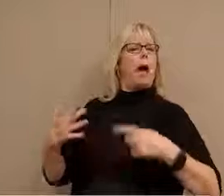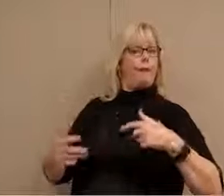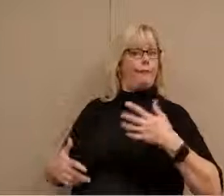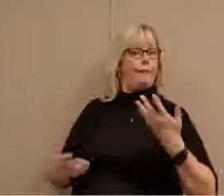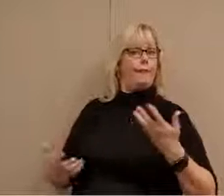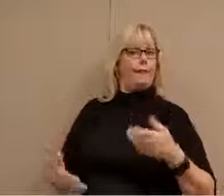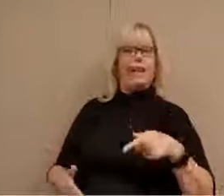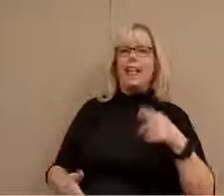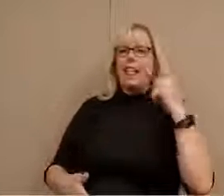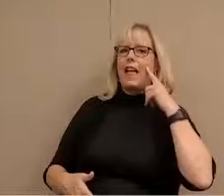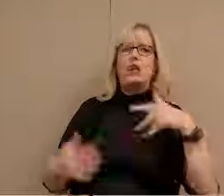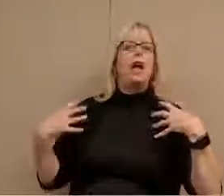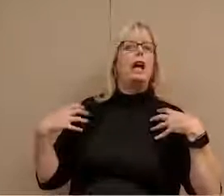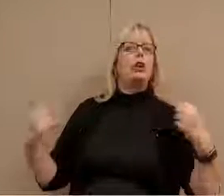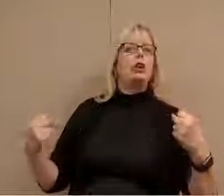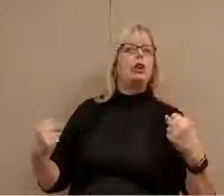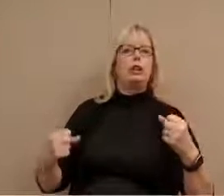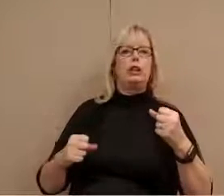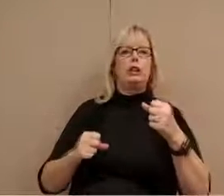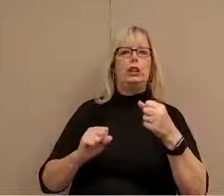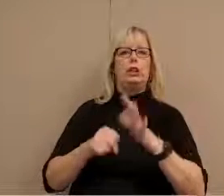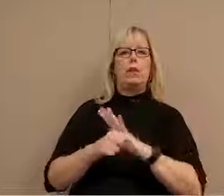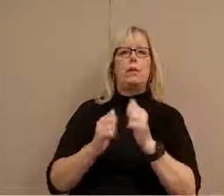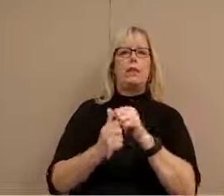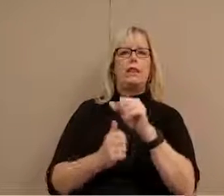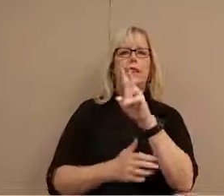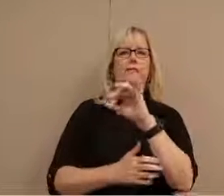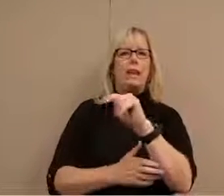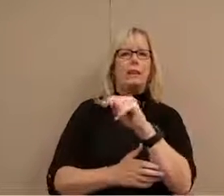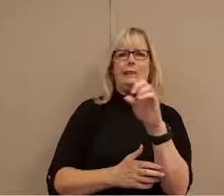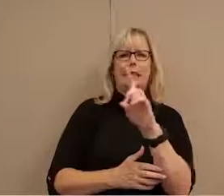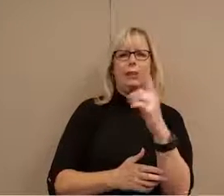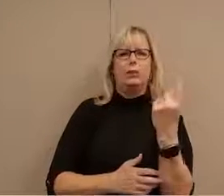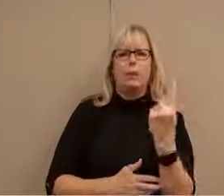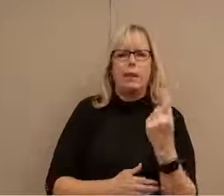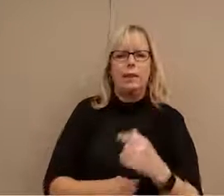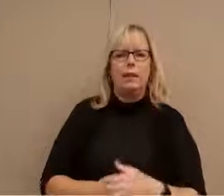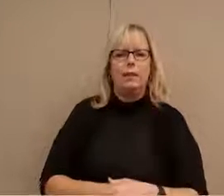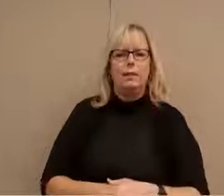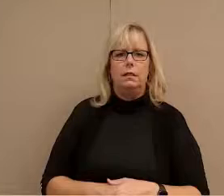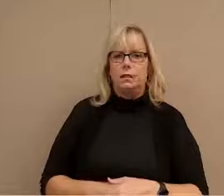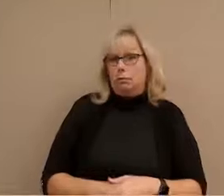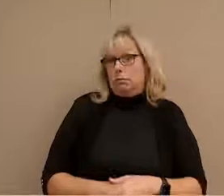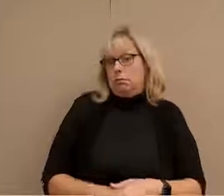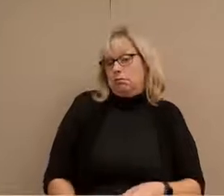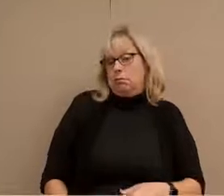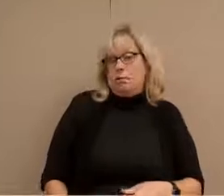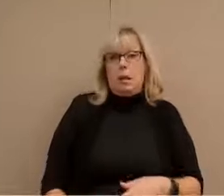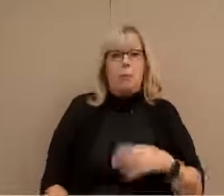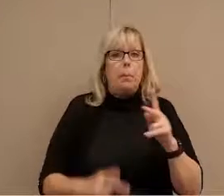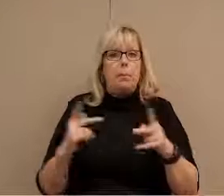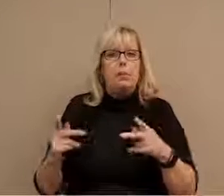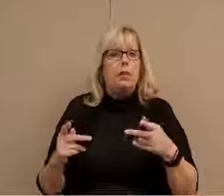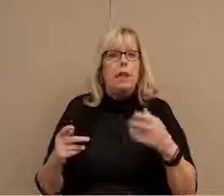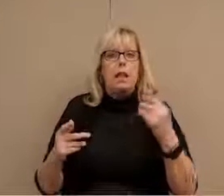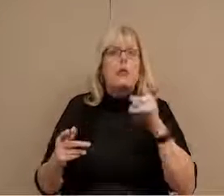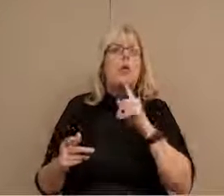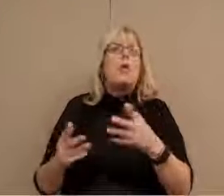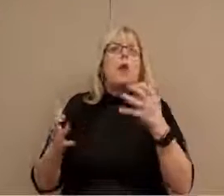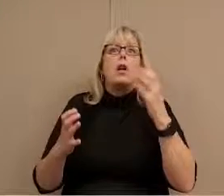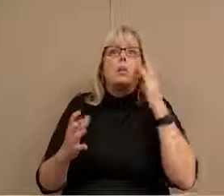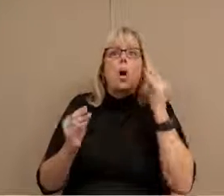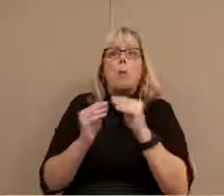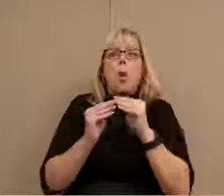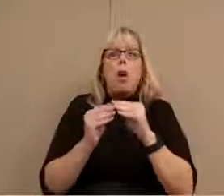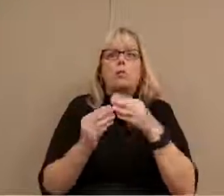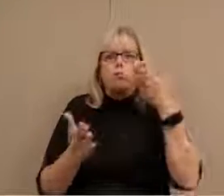he thinks you can cure COVID with some vitamin D or something. Where can people say to a person that